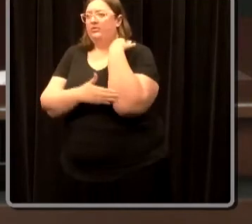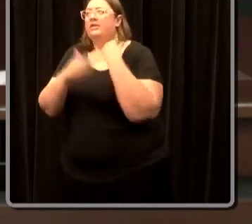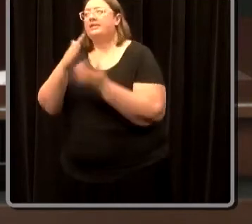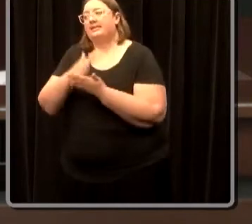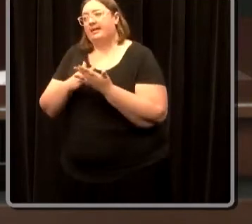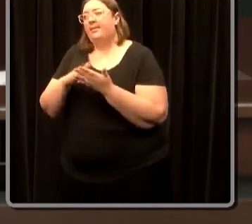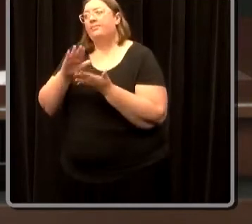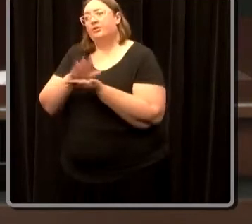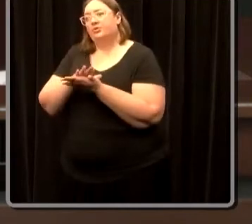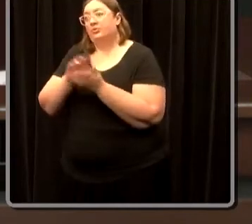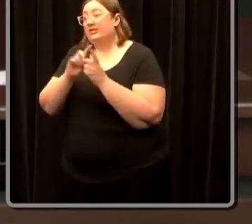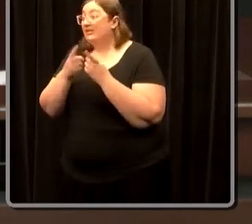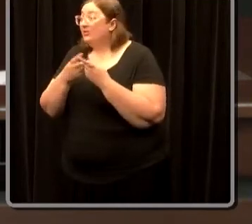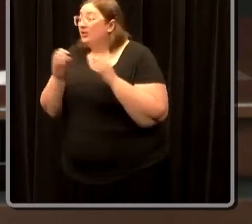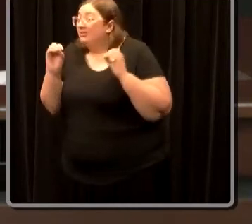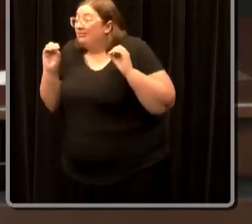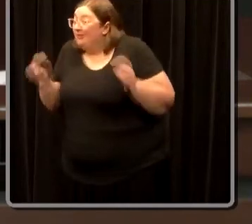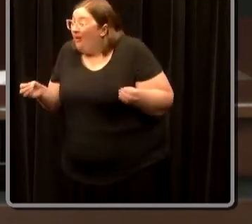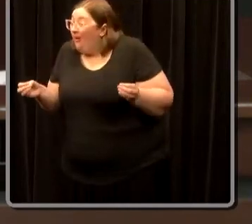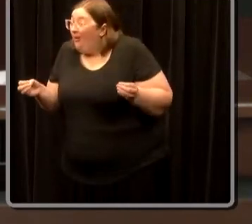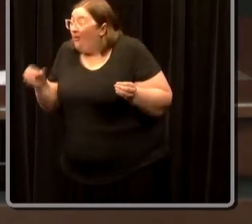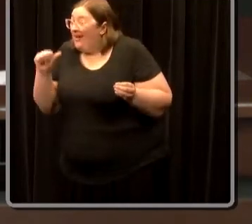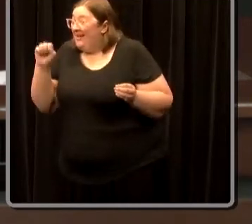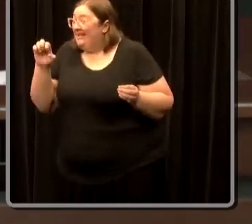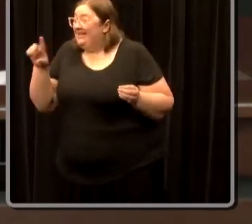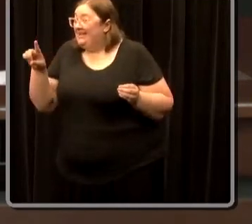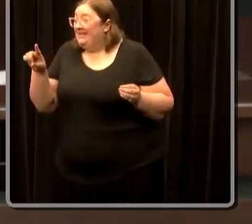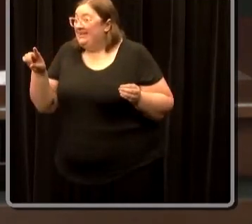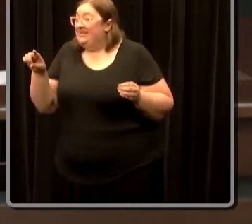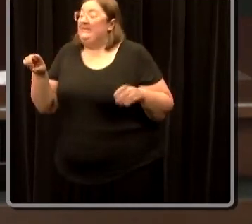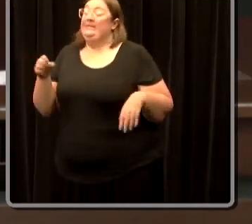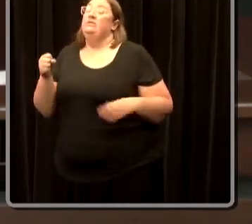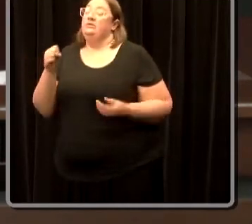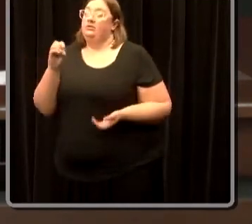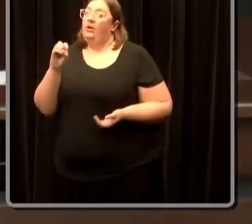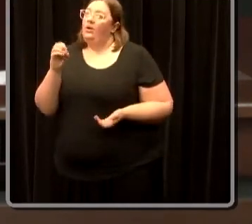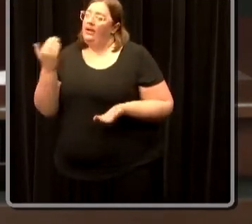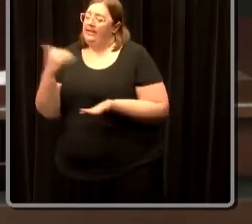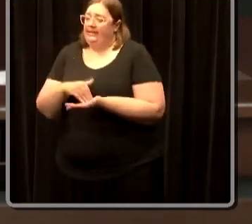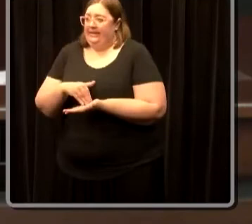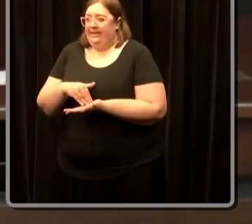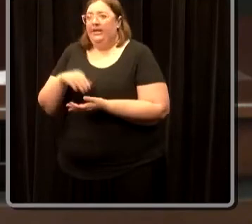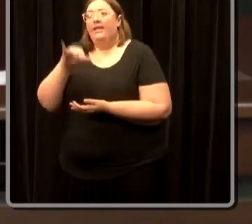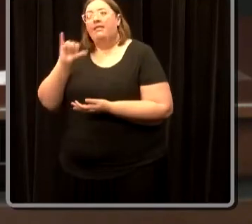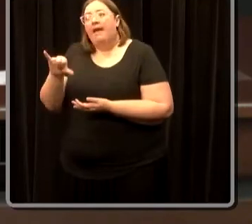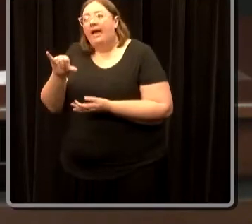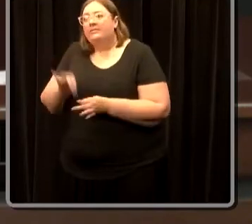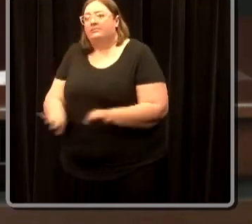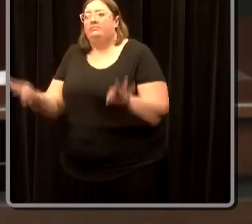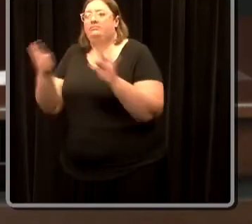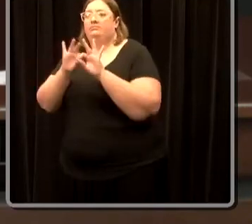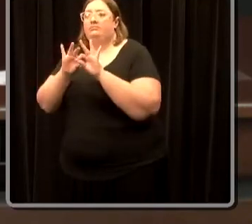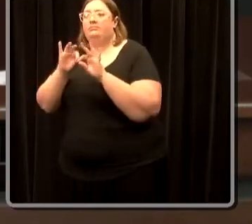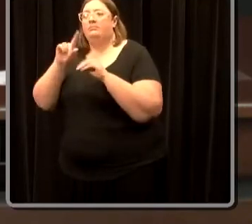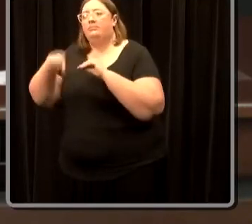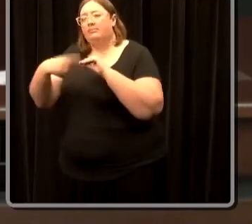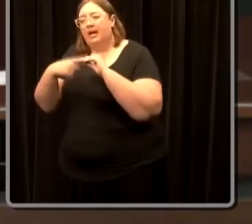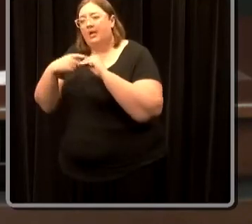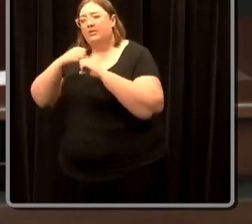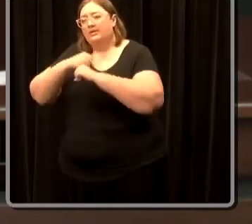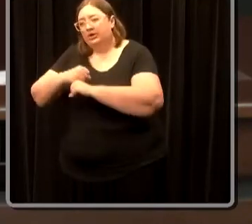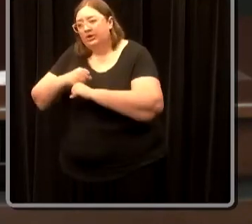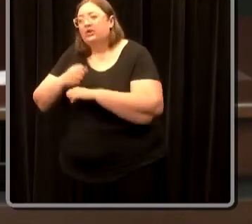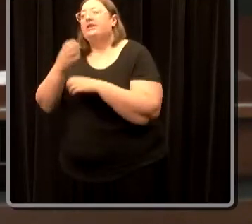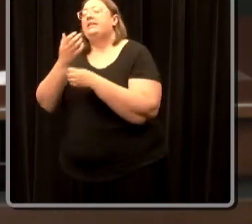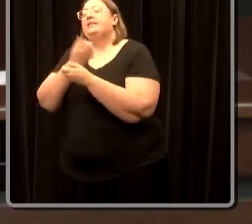that don't have any AEDs. So again, those things matter. They're about security, they're about